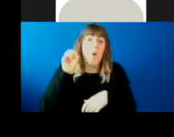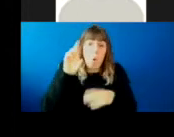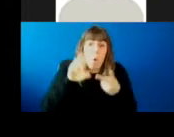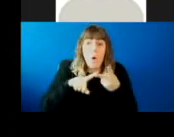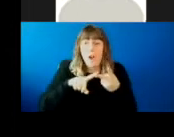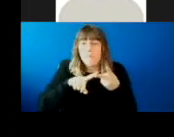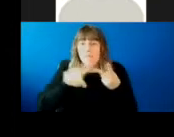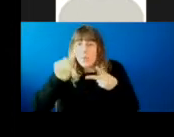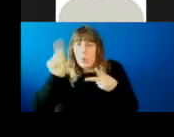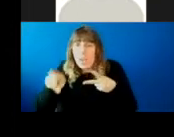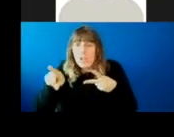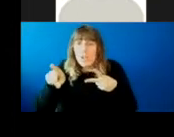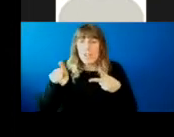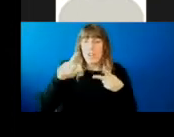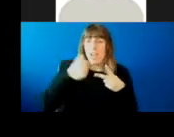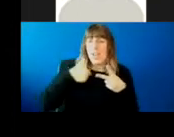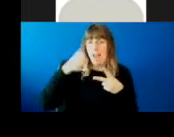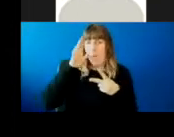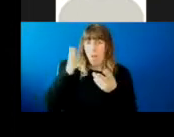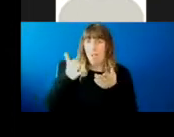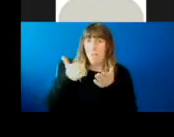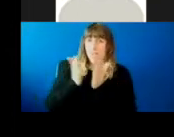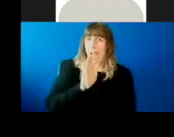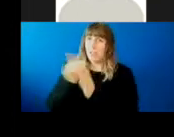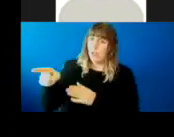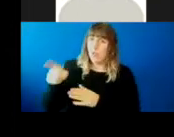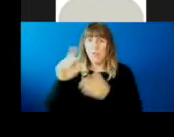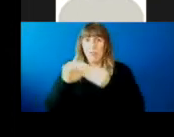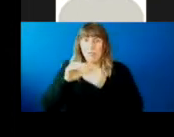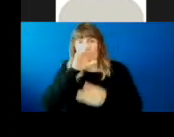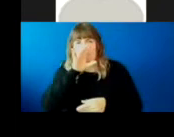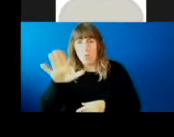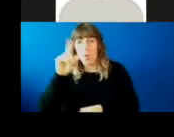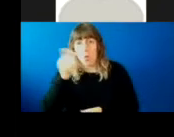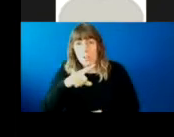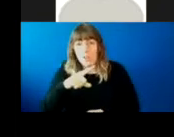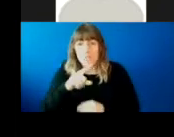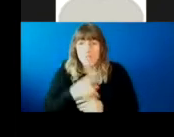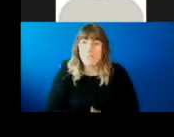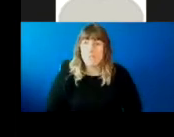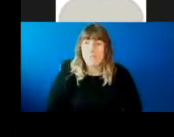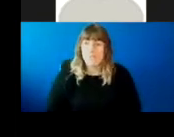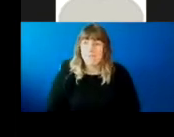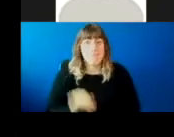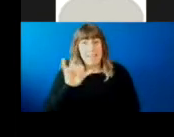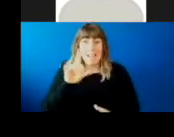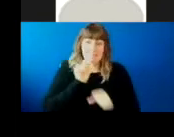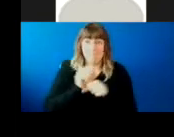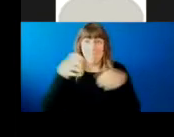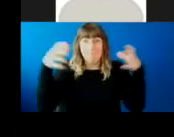question mark, and then I will ask you to actually speak your question almost like you're live.